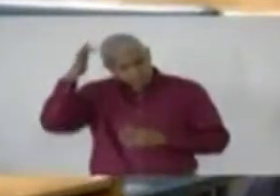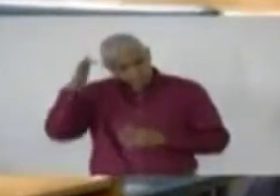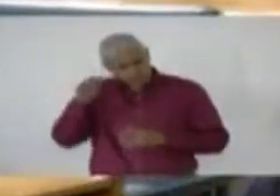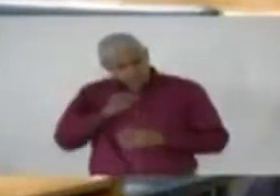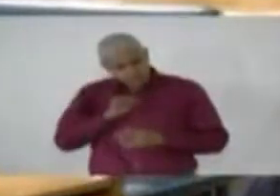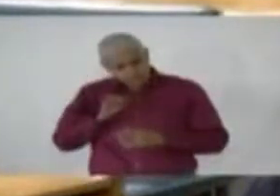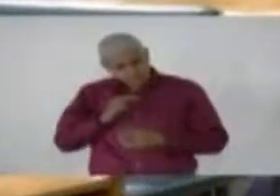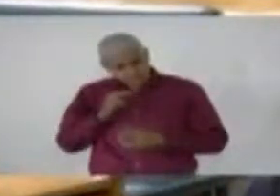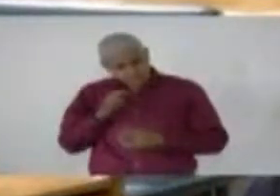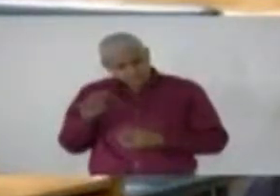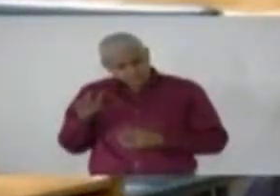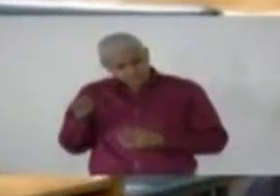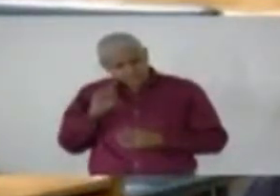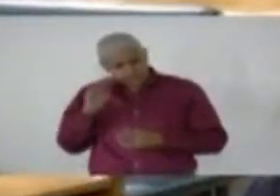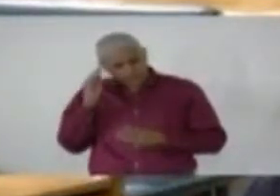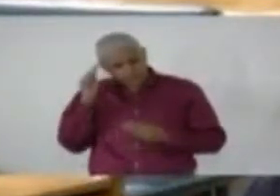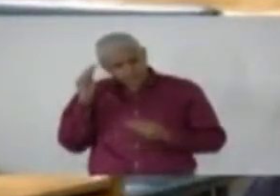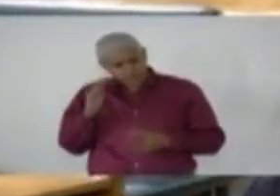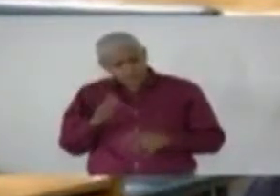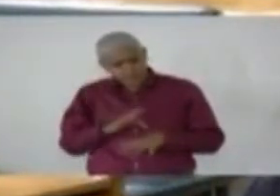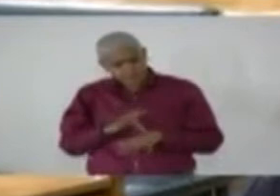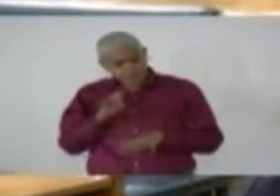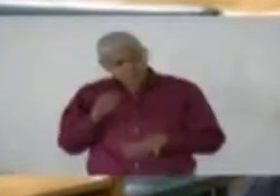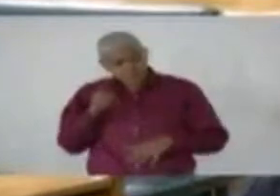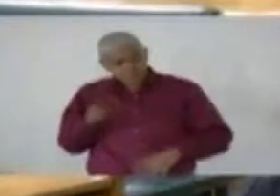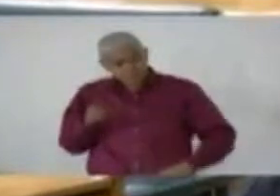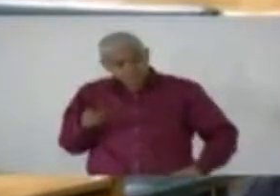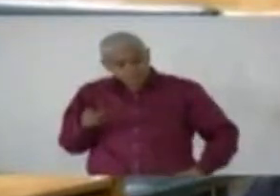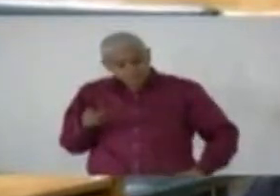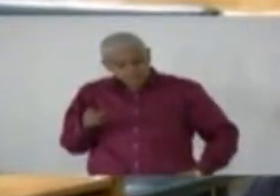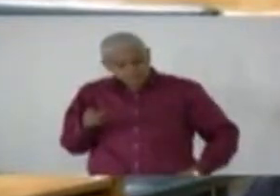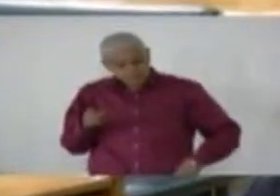Senator, you were saying earlier that